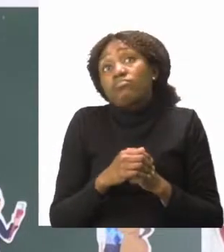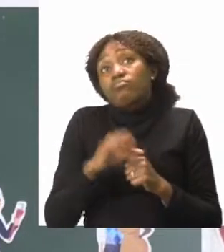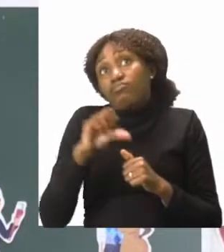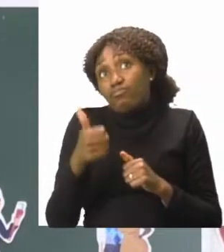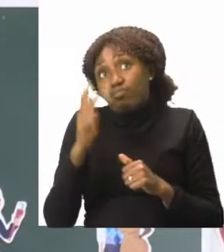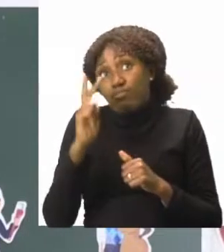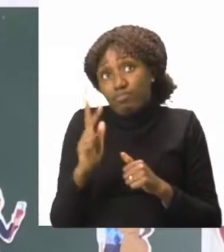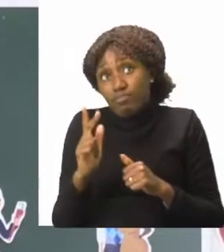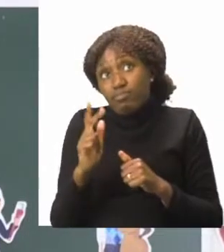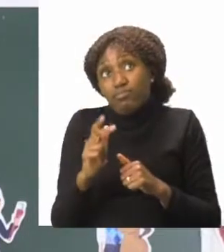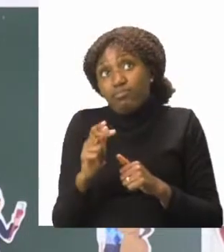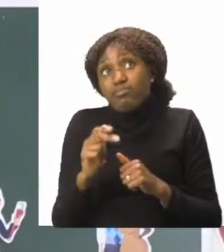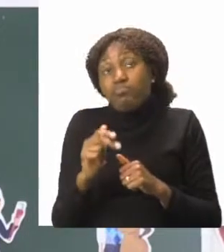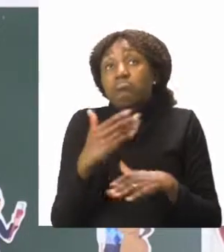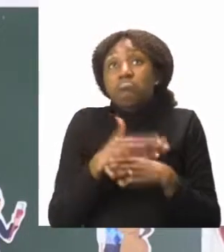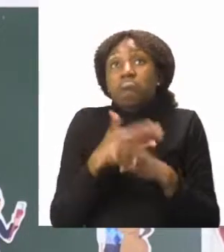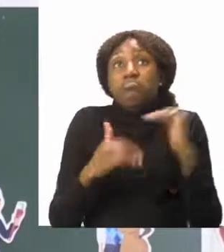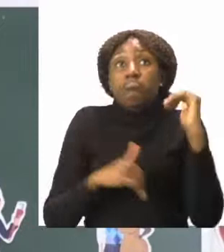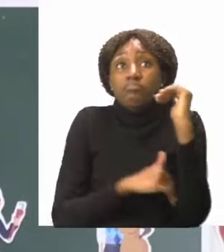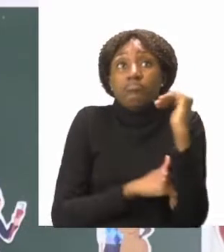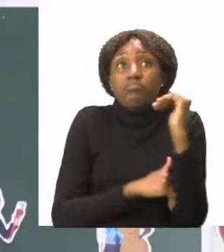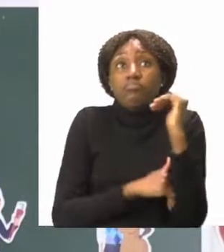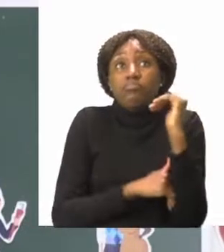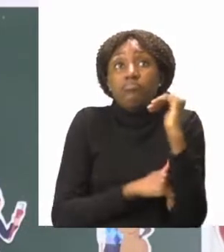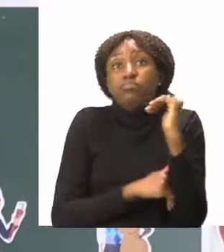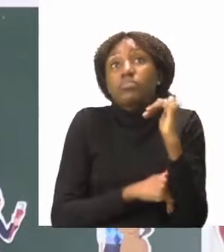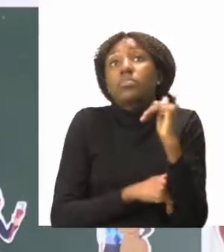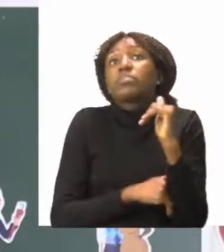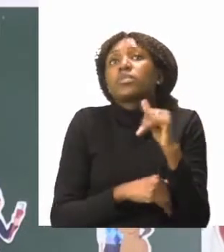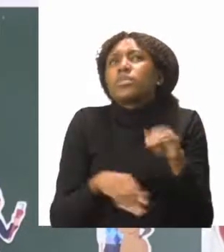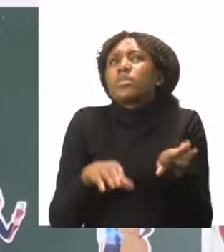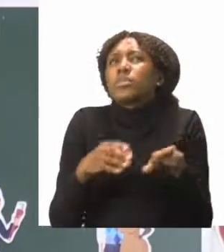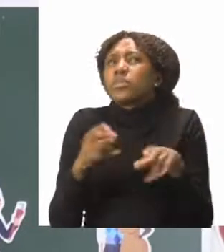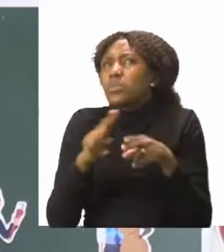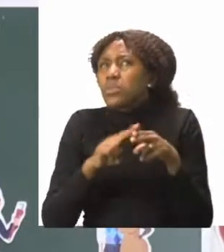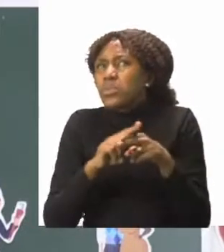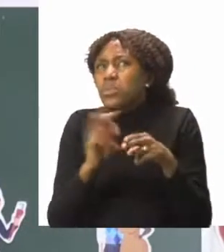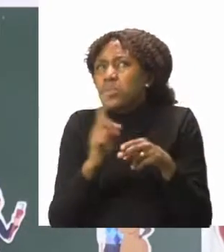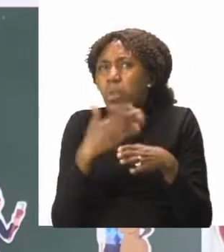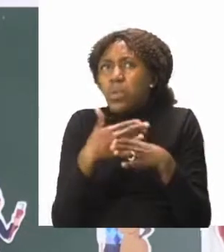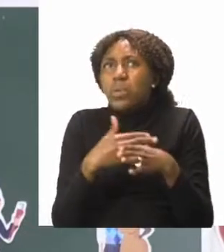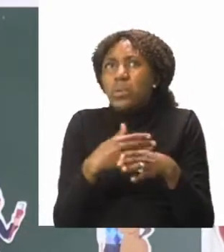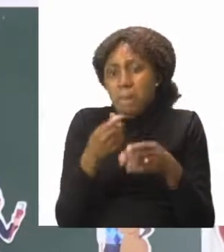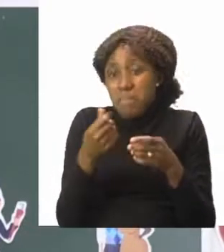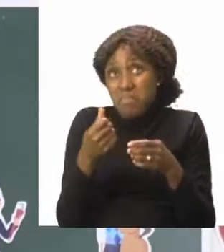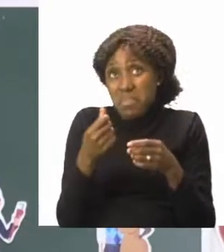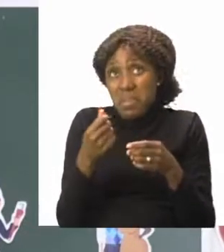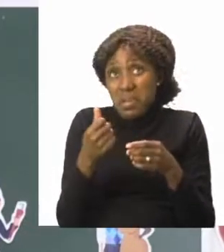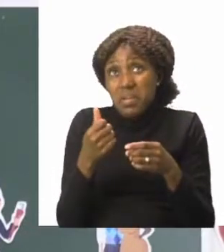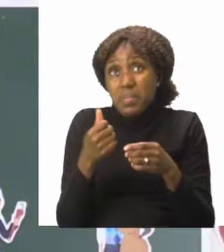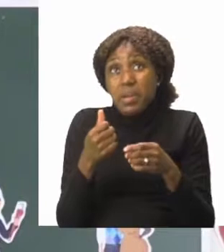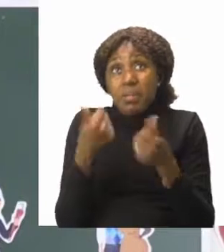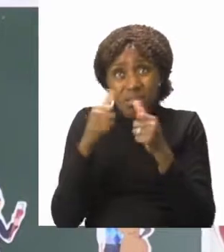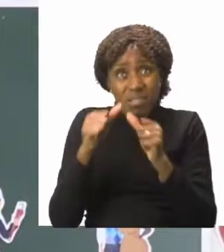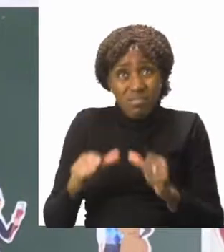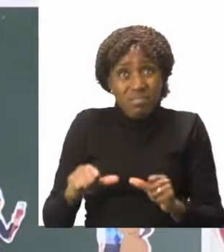who can work in an office. This person is called an accountant. That's the person who is also